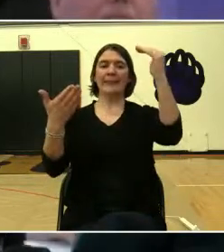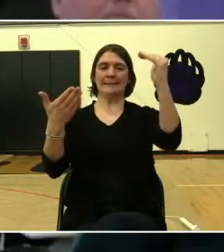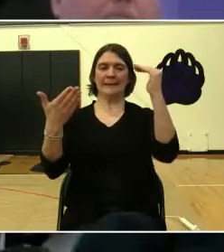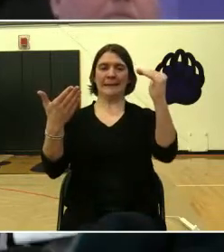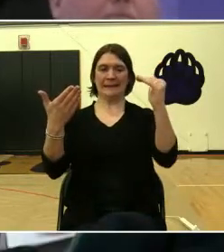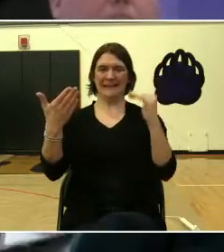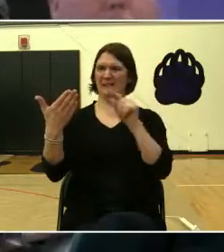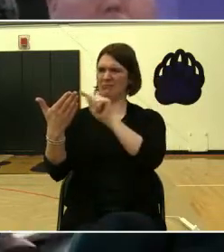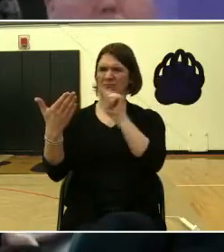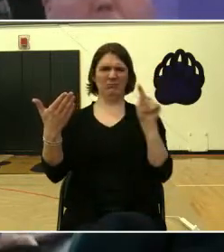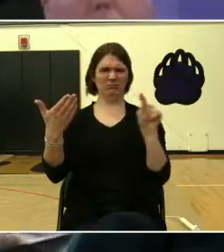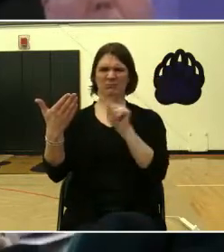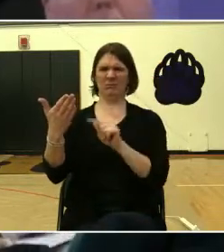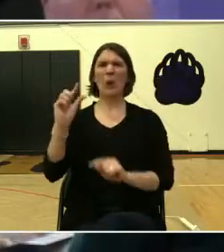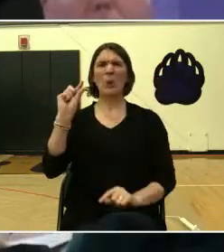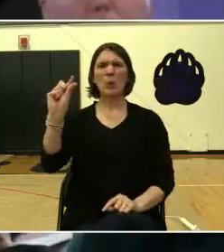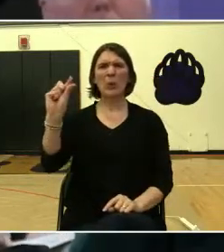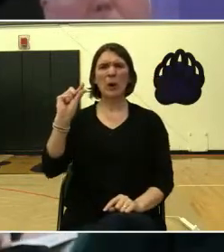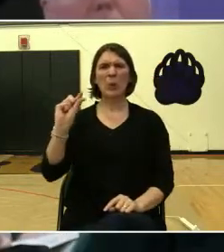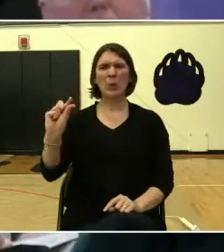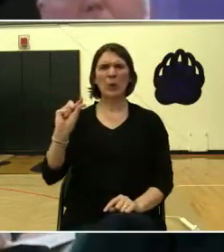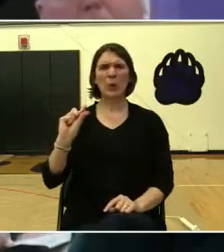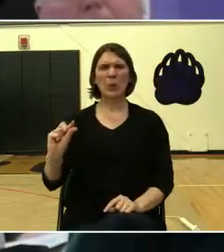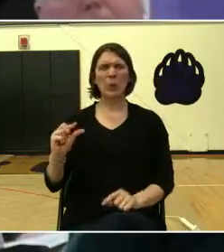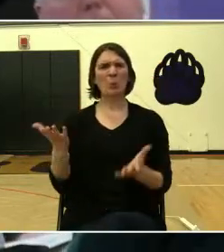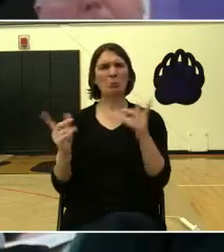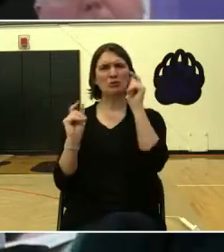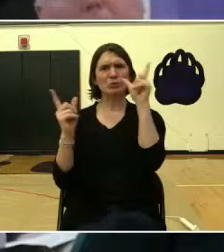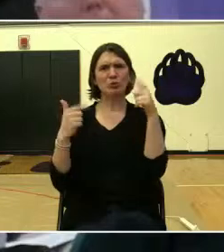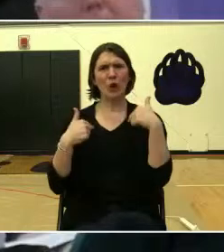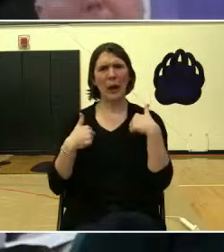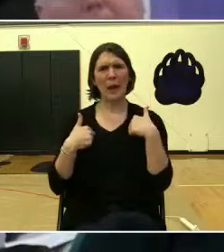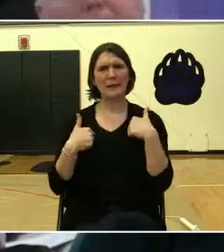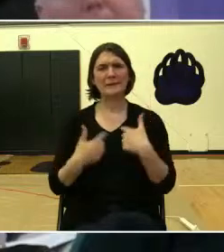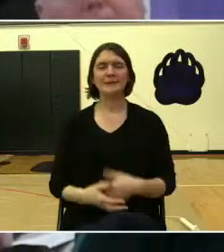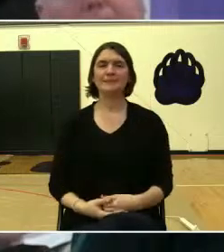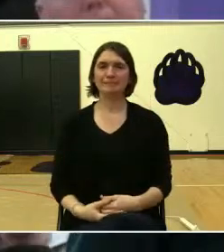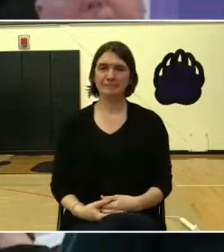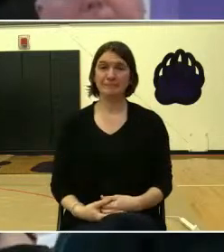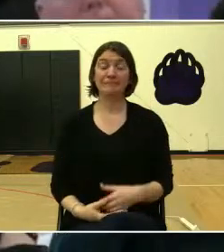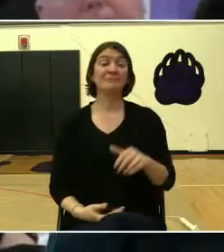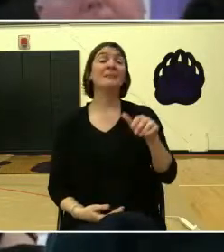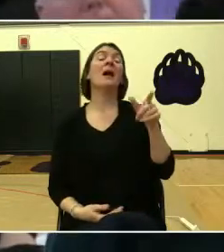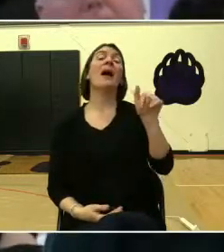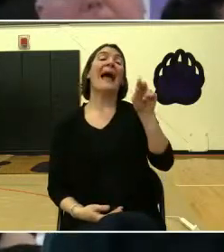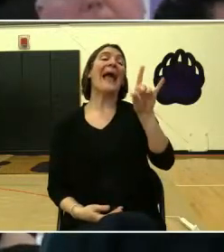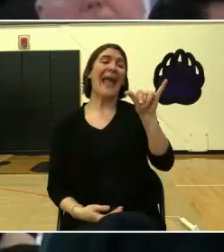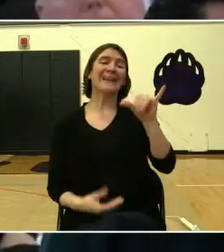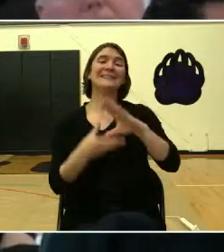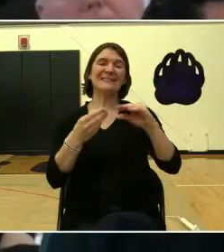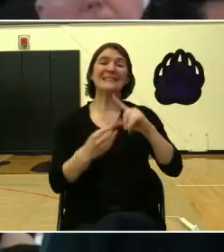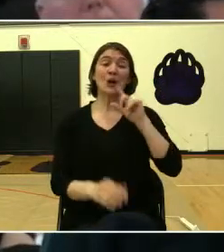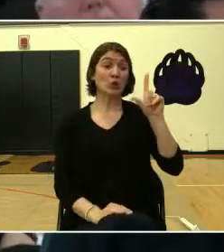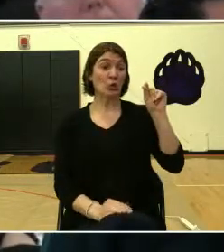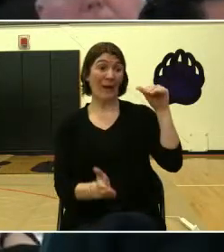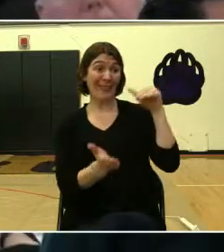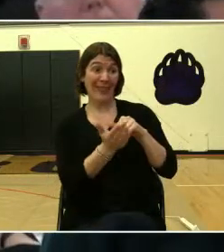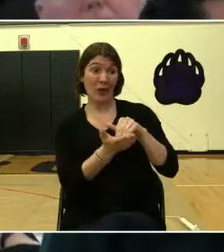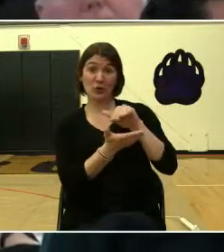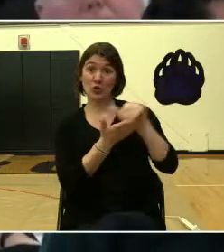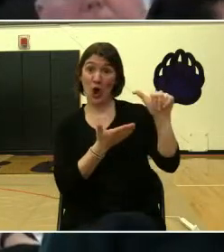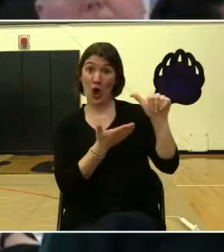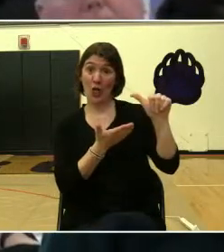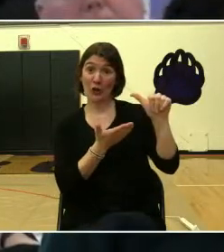organizations were getting was so low um Andy explained to me that $220,000